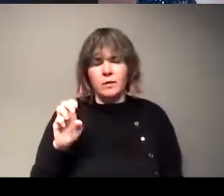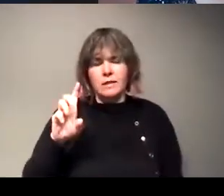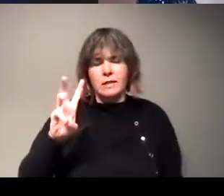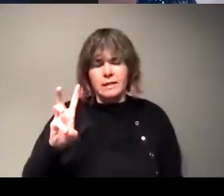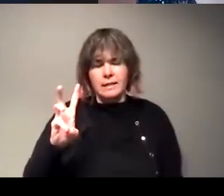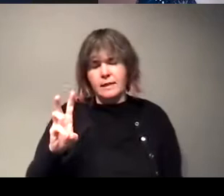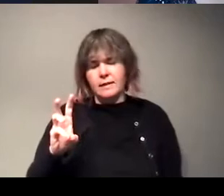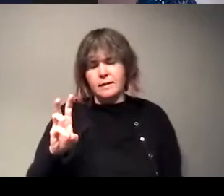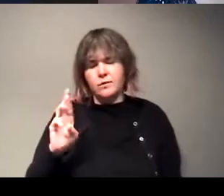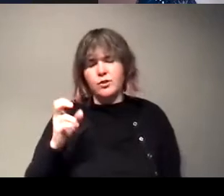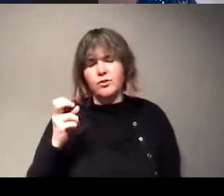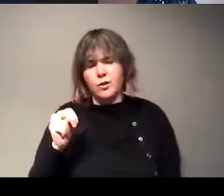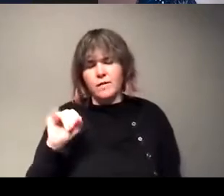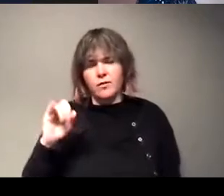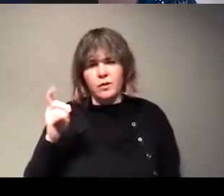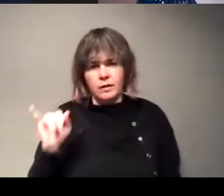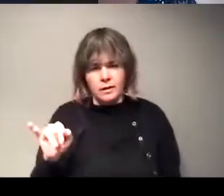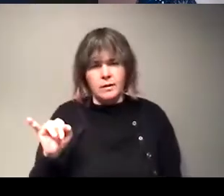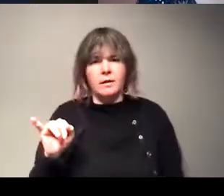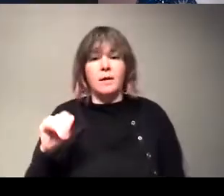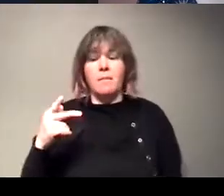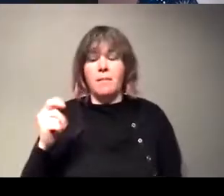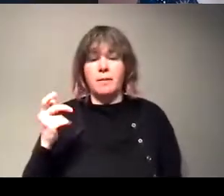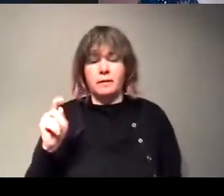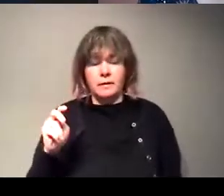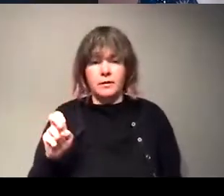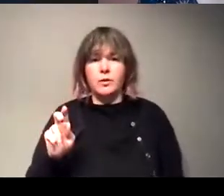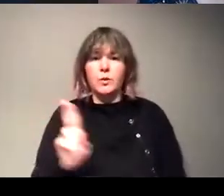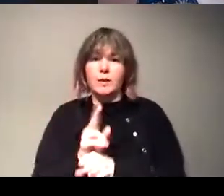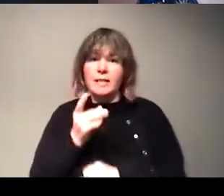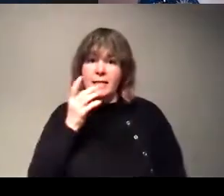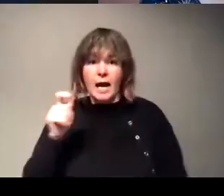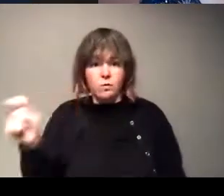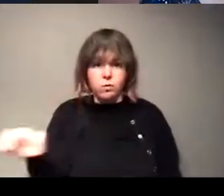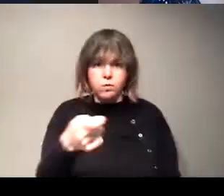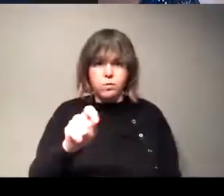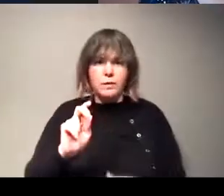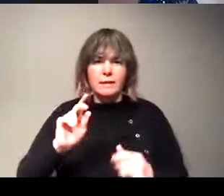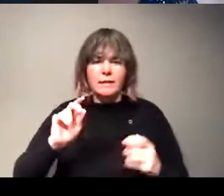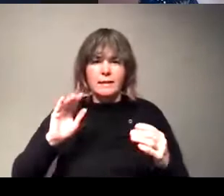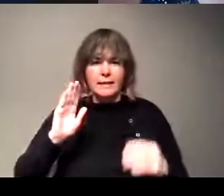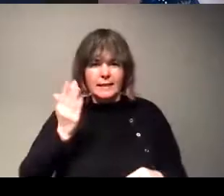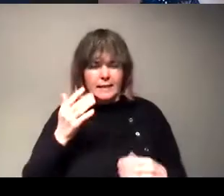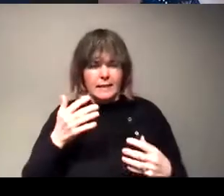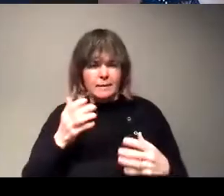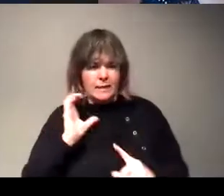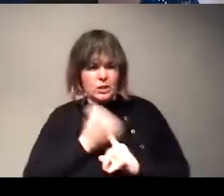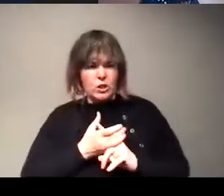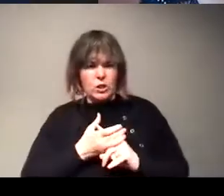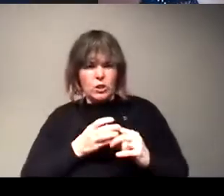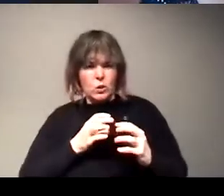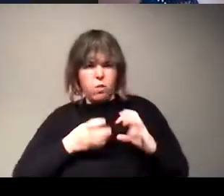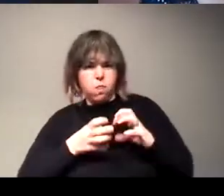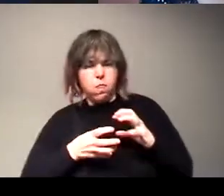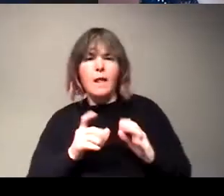Jedi, when Palpatine uses lightning and then it seems to kind of disable his suit a little bit, and then he later